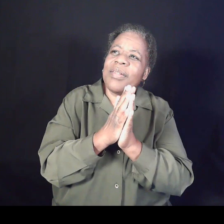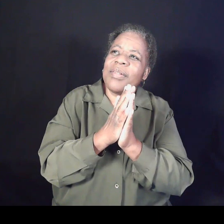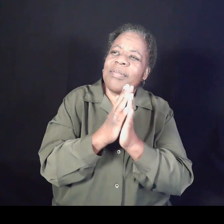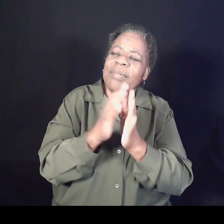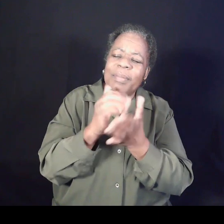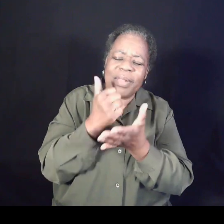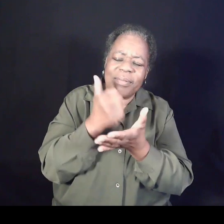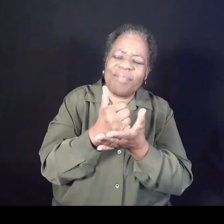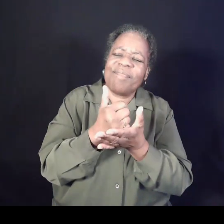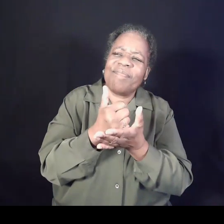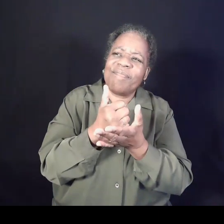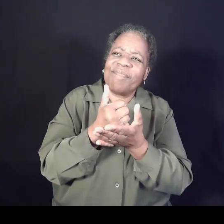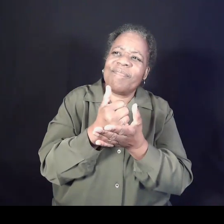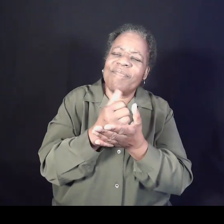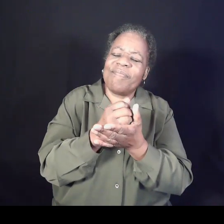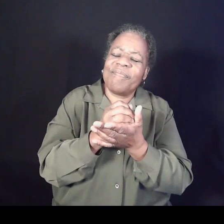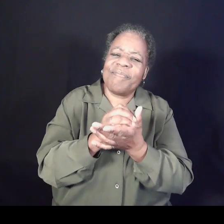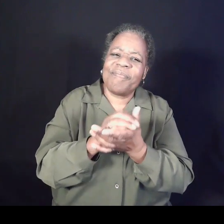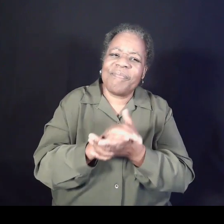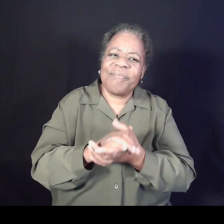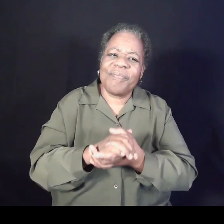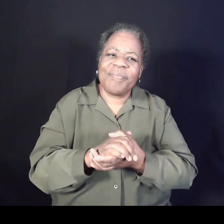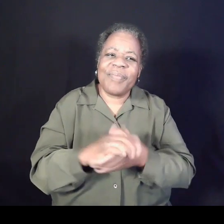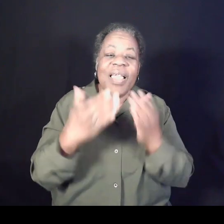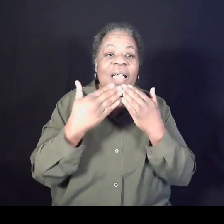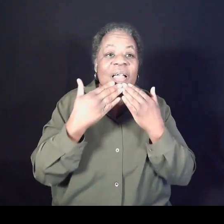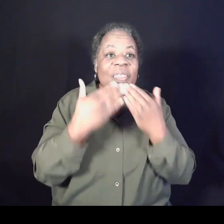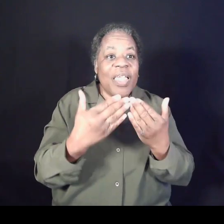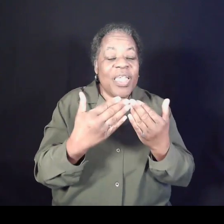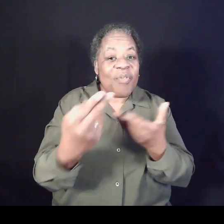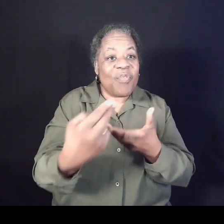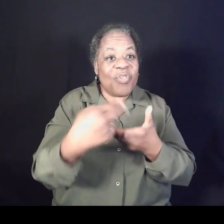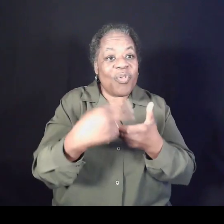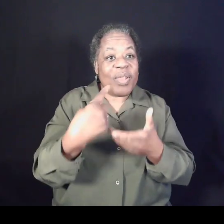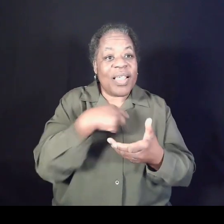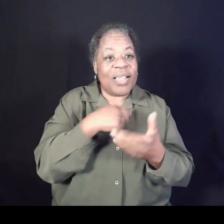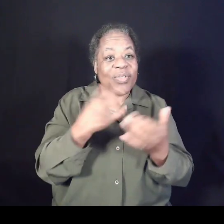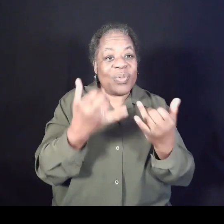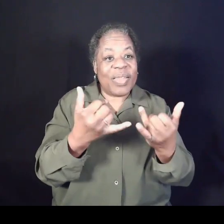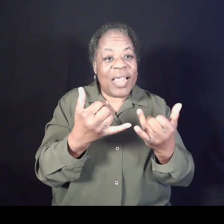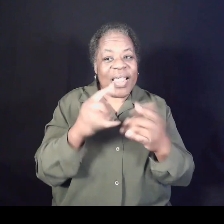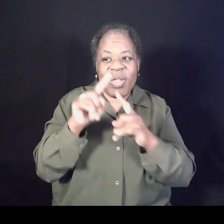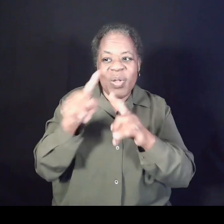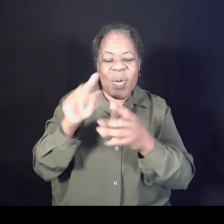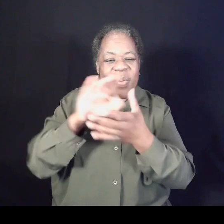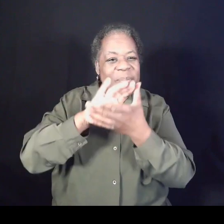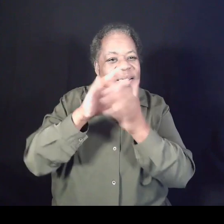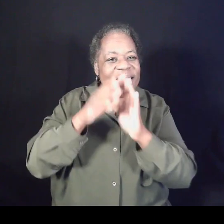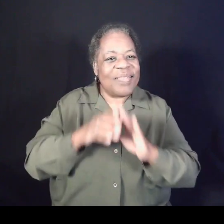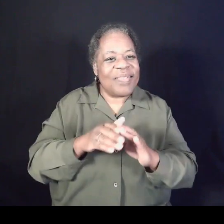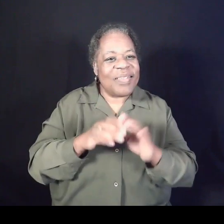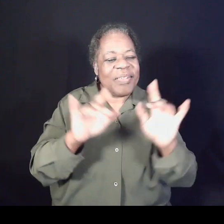Amen. Thank you all so much for joining us today. Go in peace.